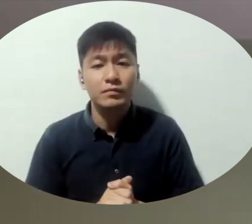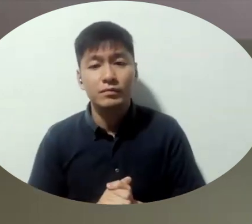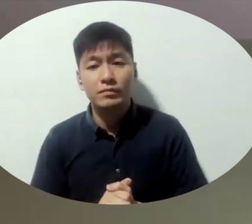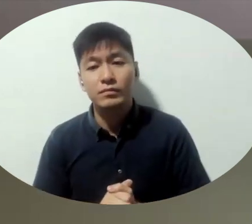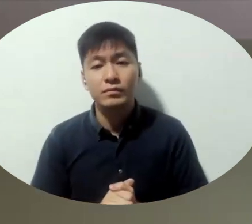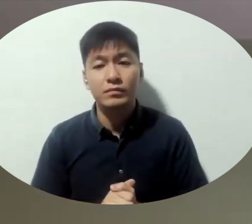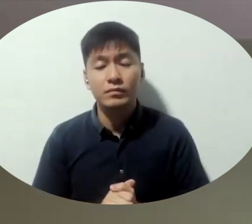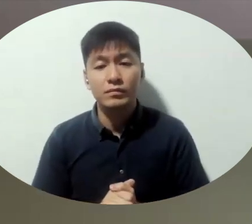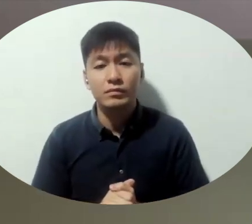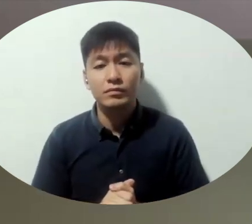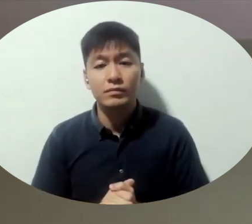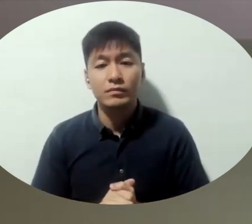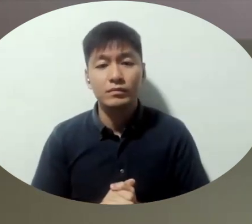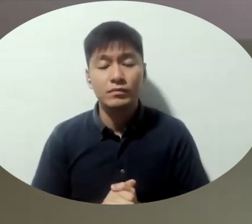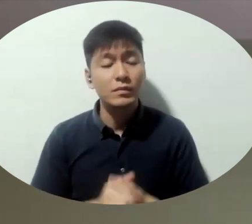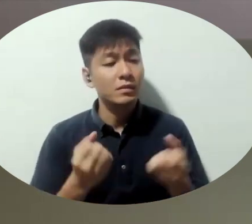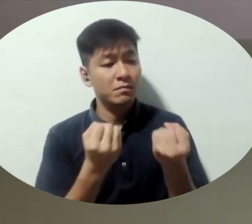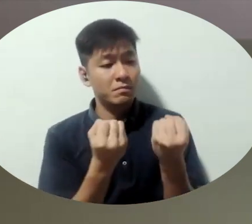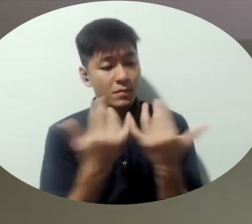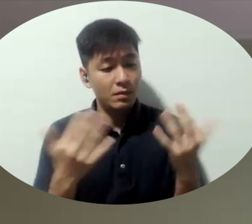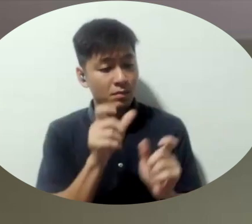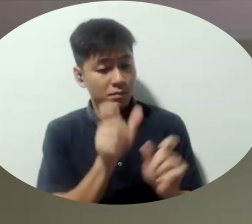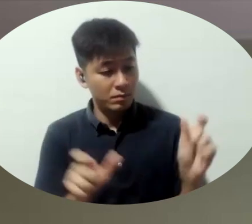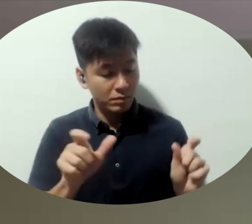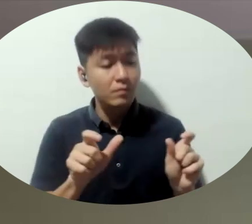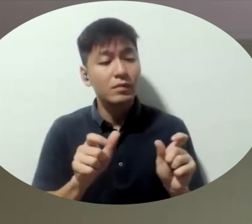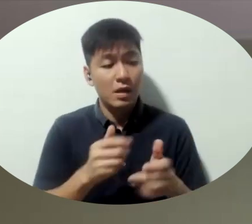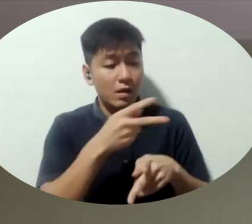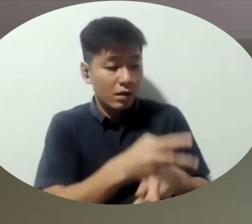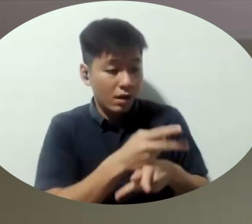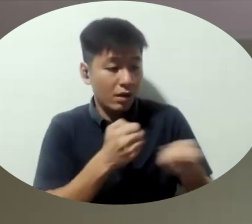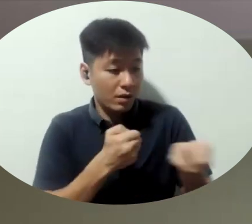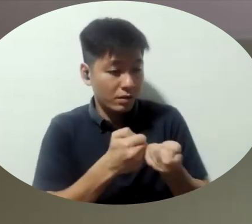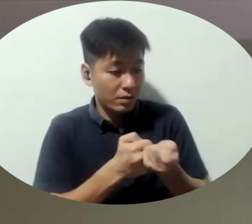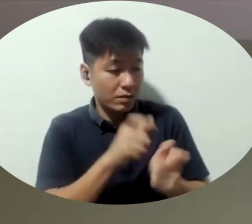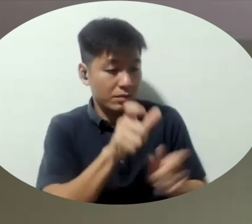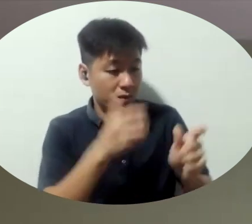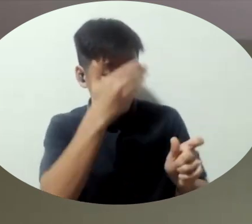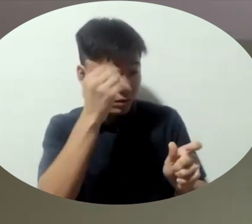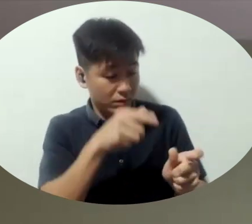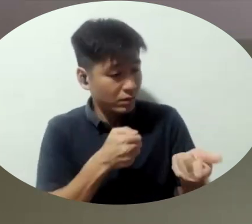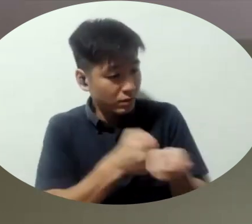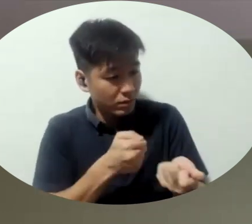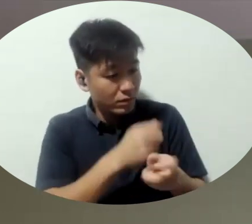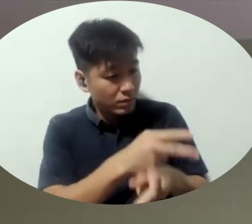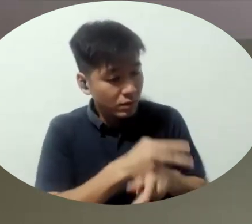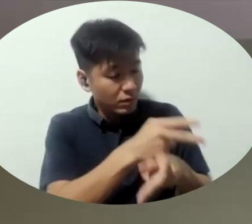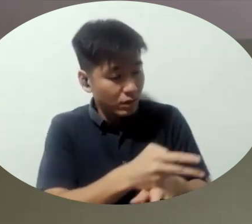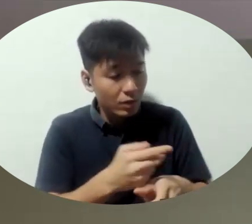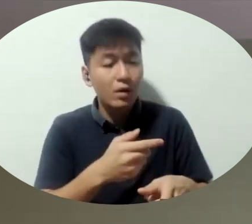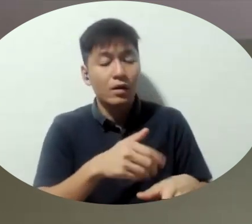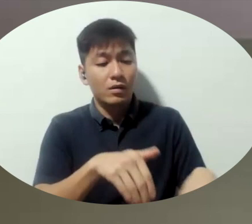the workforce and therefore into this economic and also physical isolation. So I'm